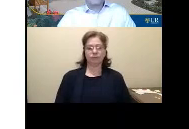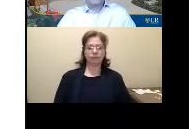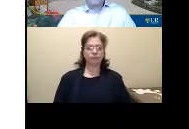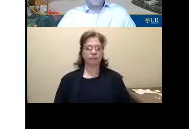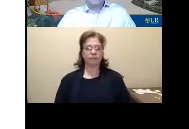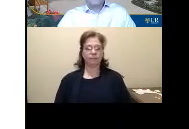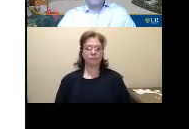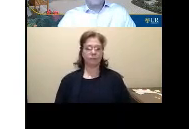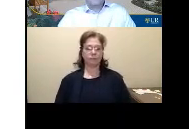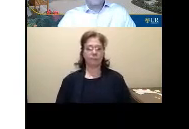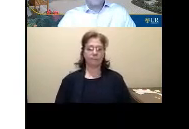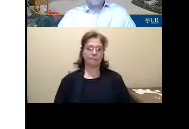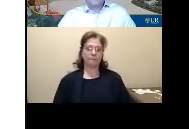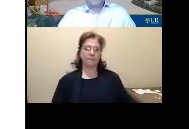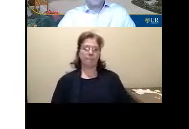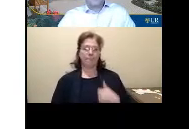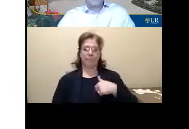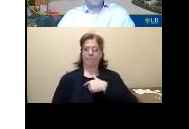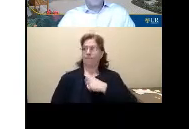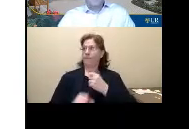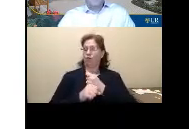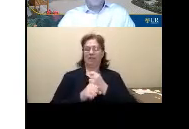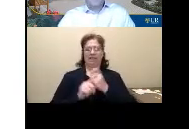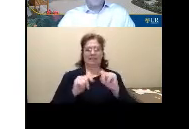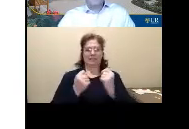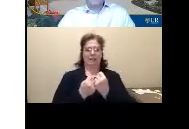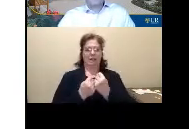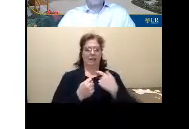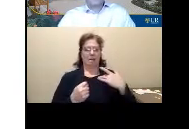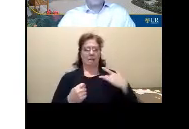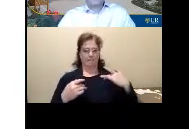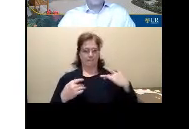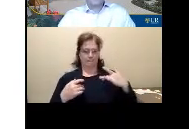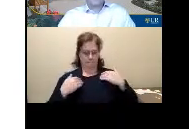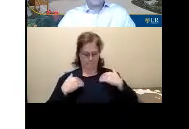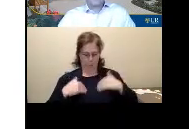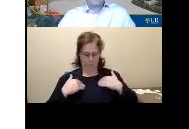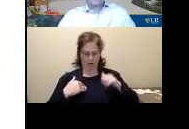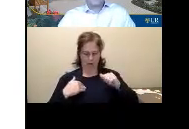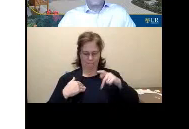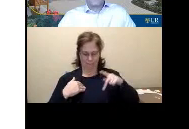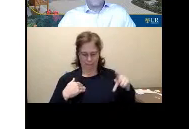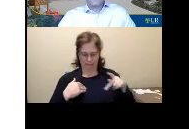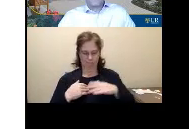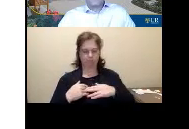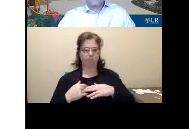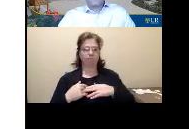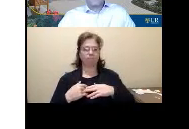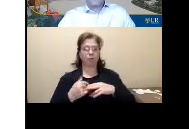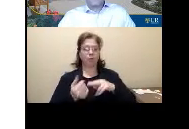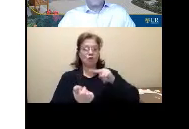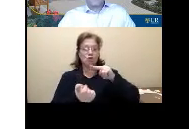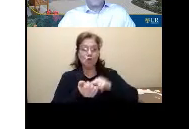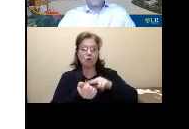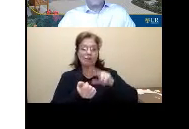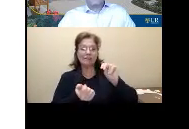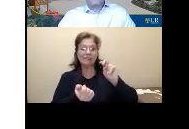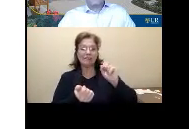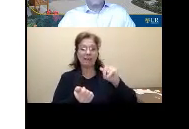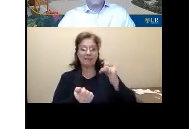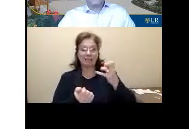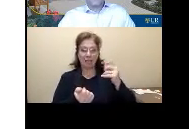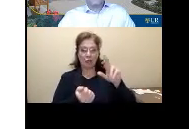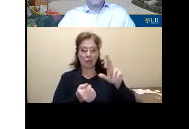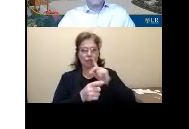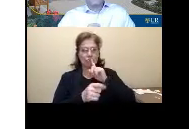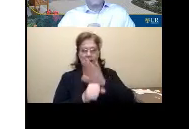And to do that, we created a team. We have a pulmonary APP. We have a dedicated nurse navigator that reaches out to patients and handles these phone